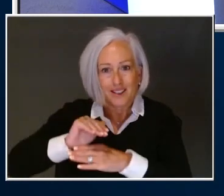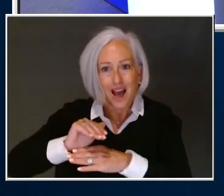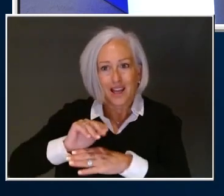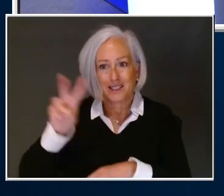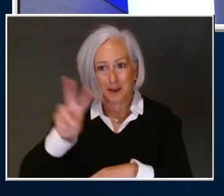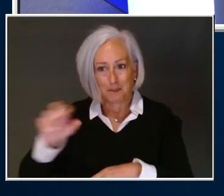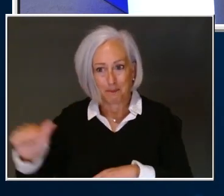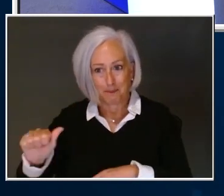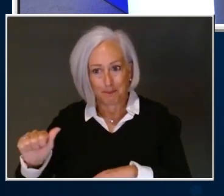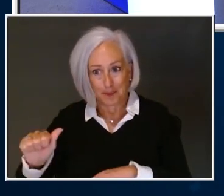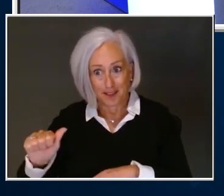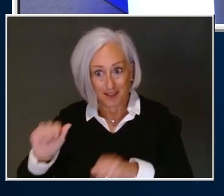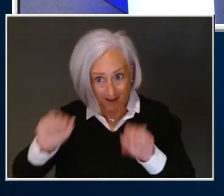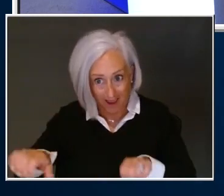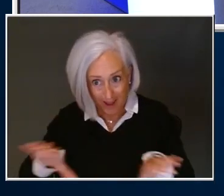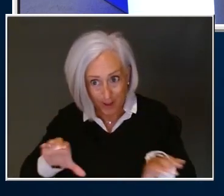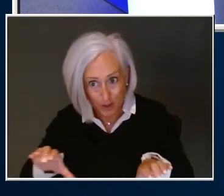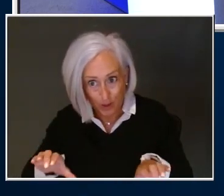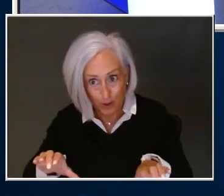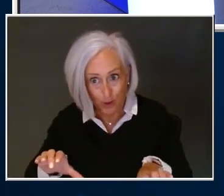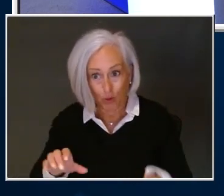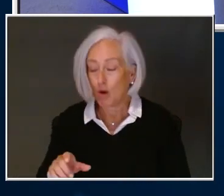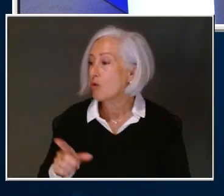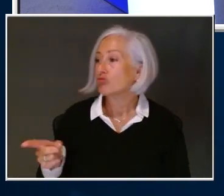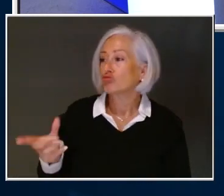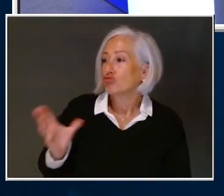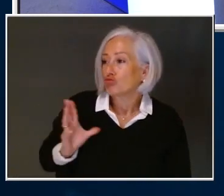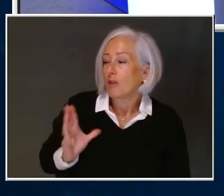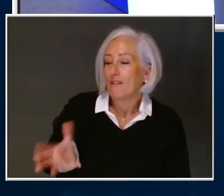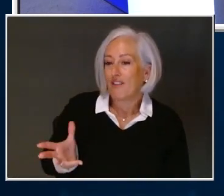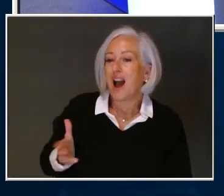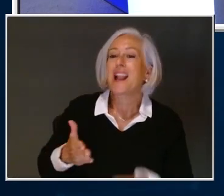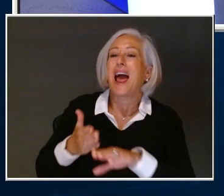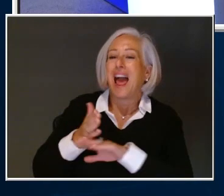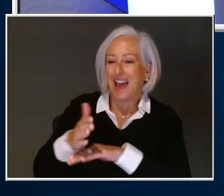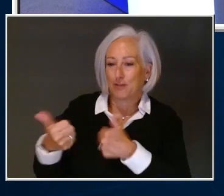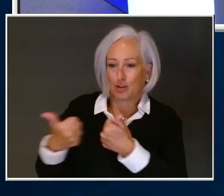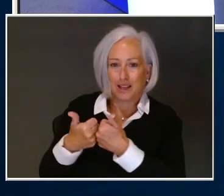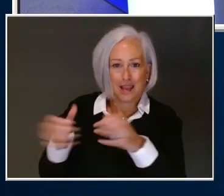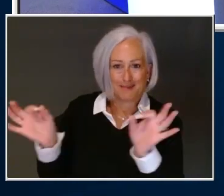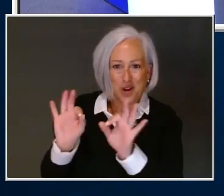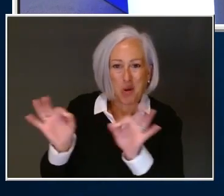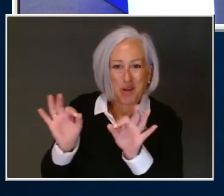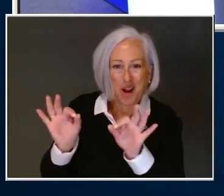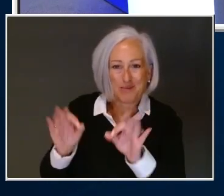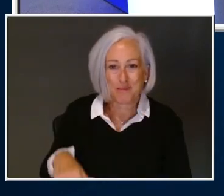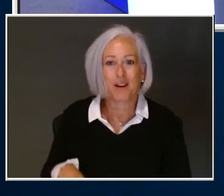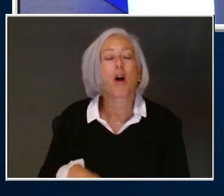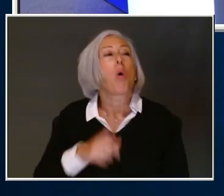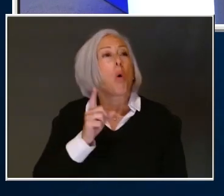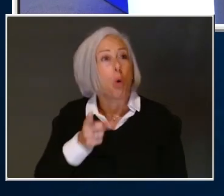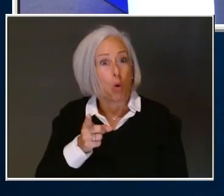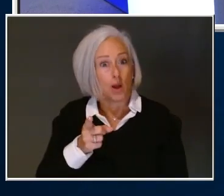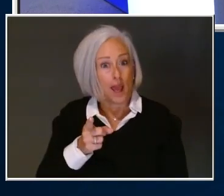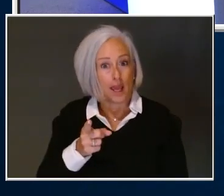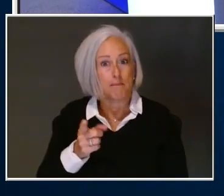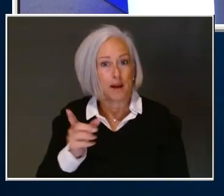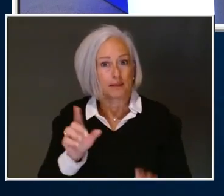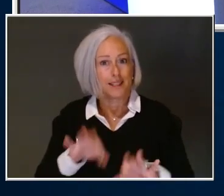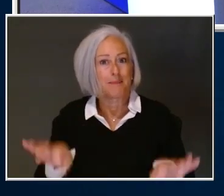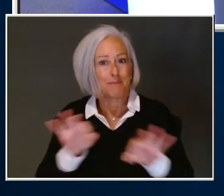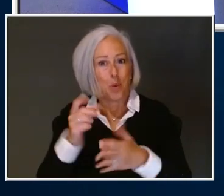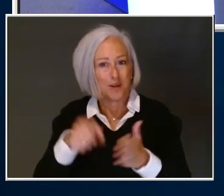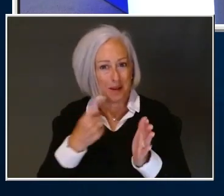No, those are fine after the game, no problem. Okay, but they are necessary sometimes, right?